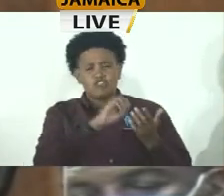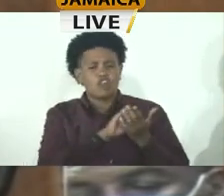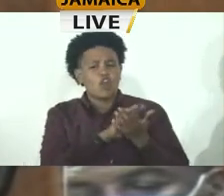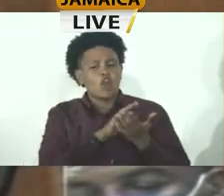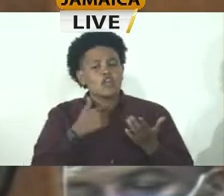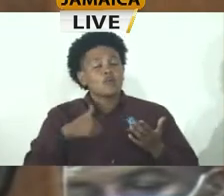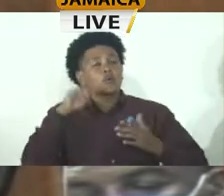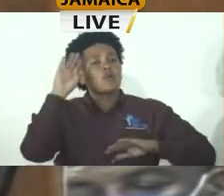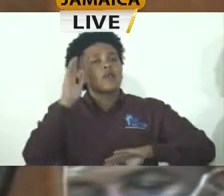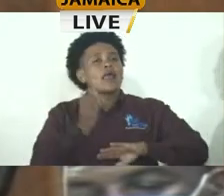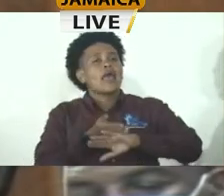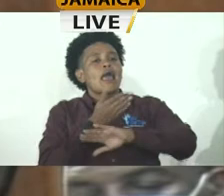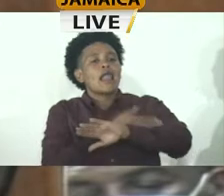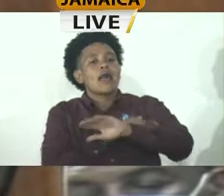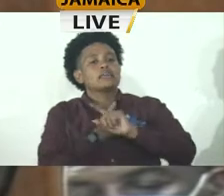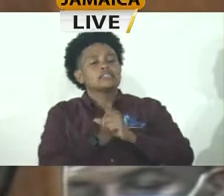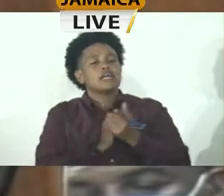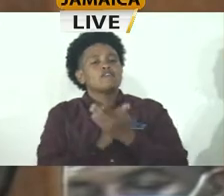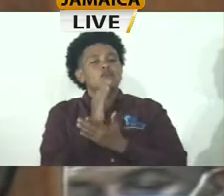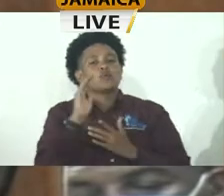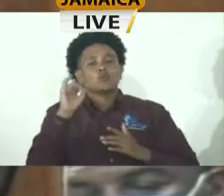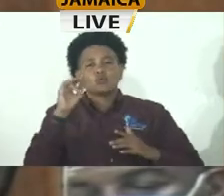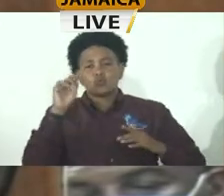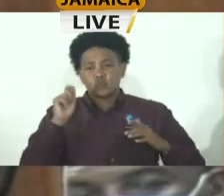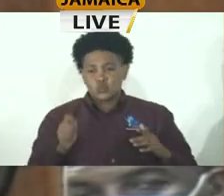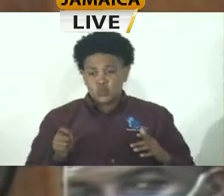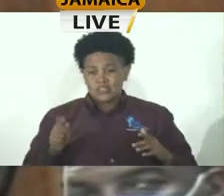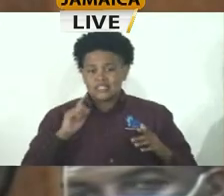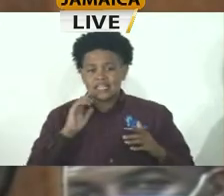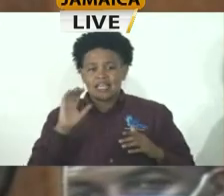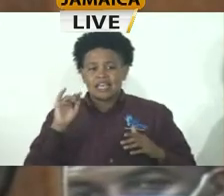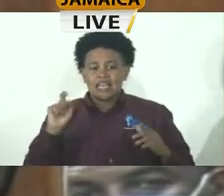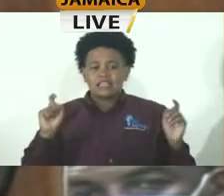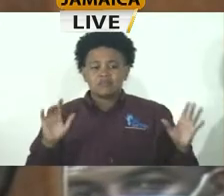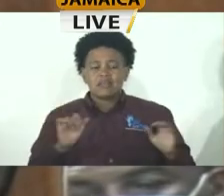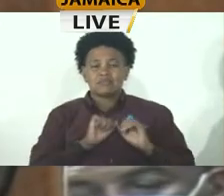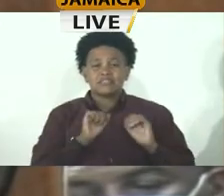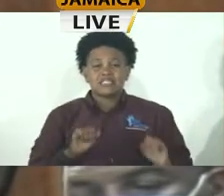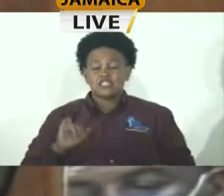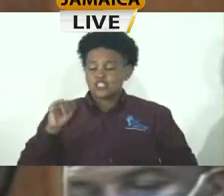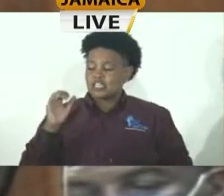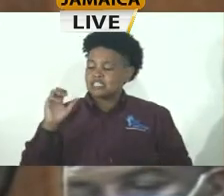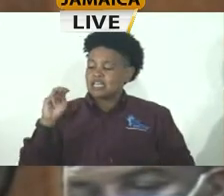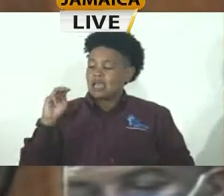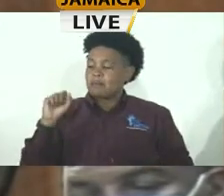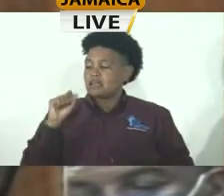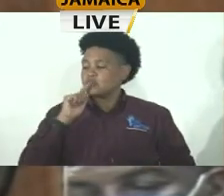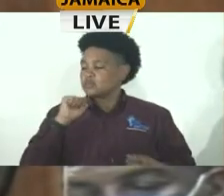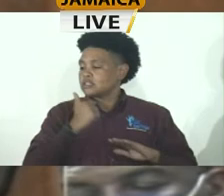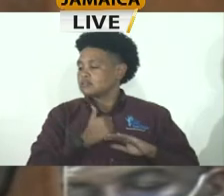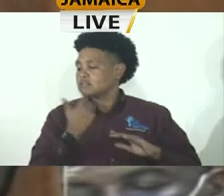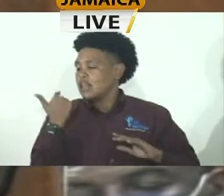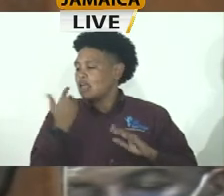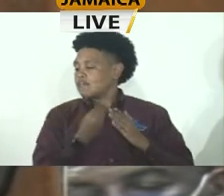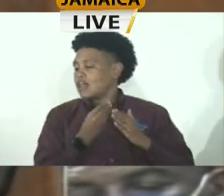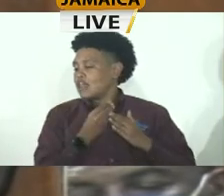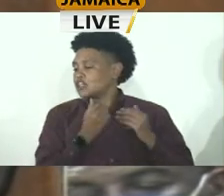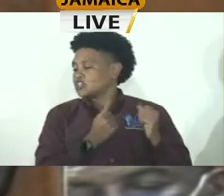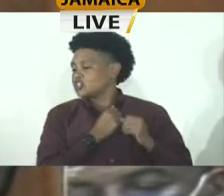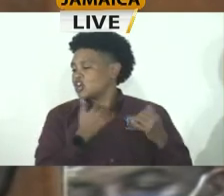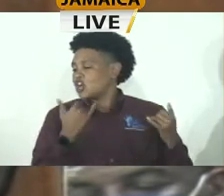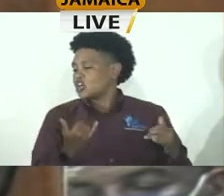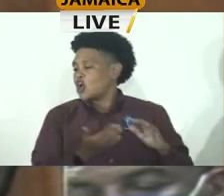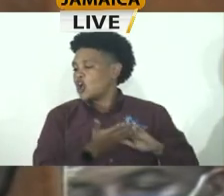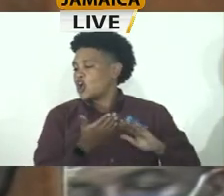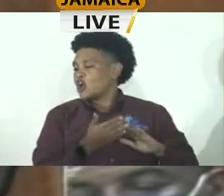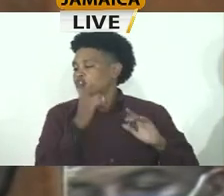enhanced through judicial case management system the jc ms which was installed in the last financial year and has now been